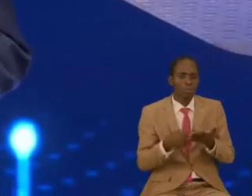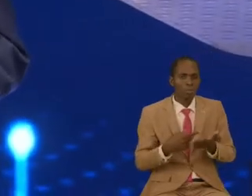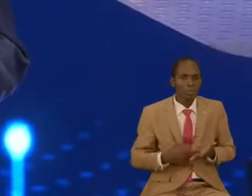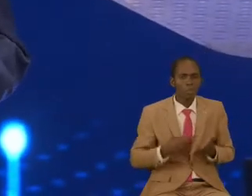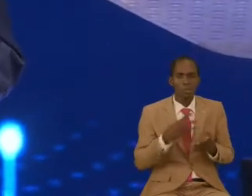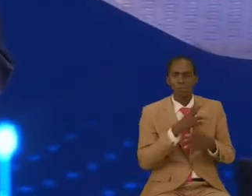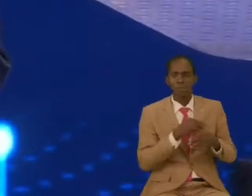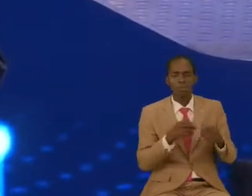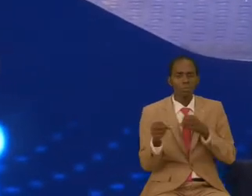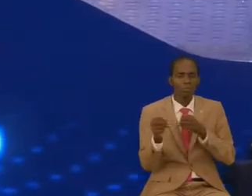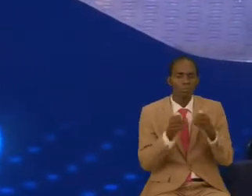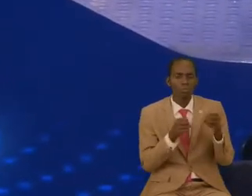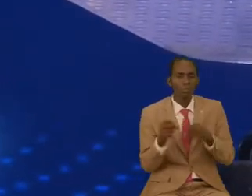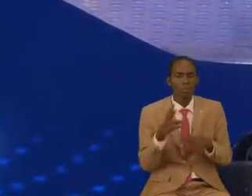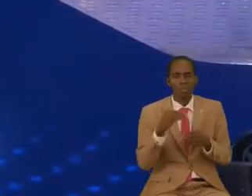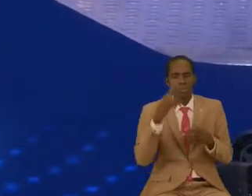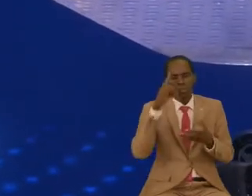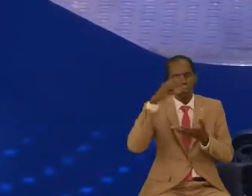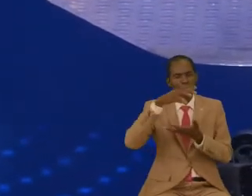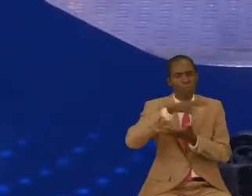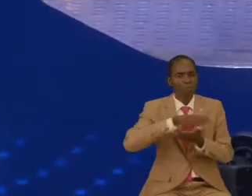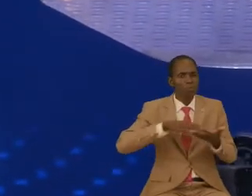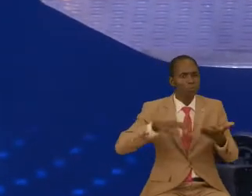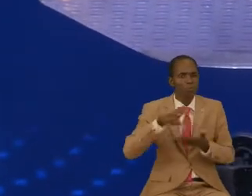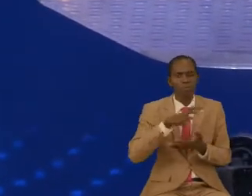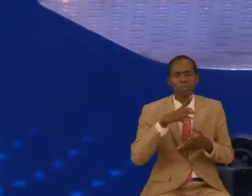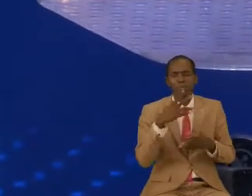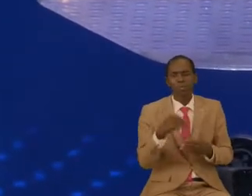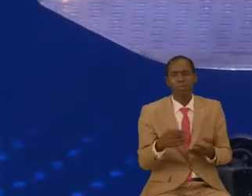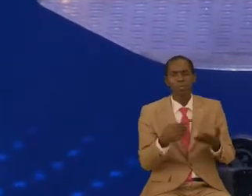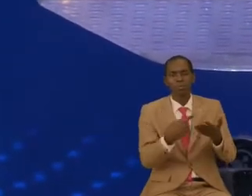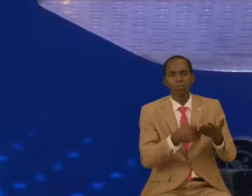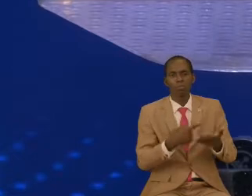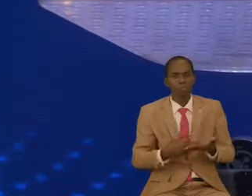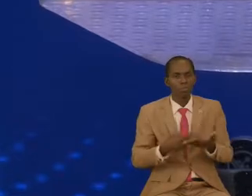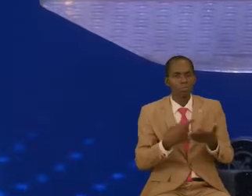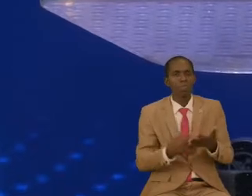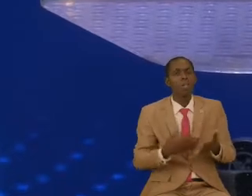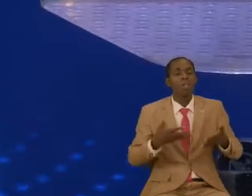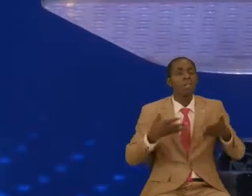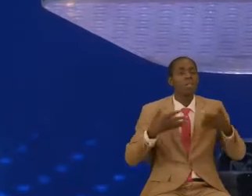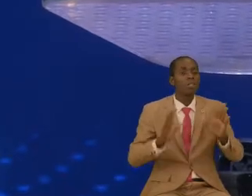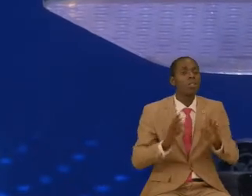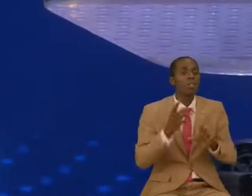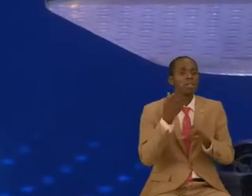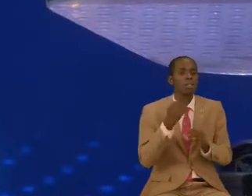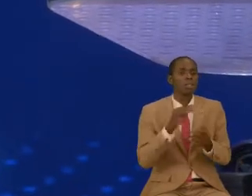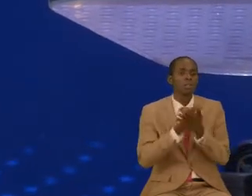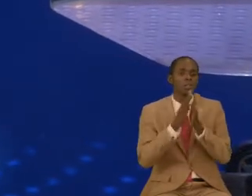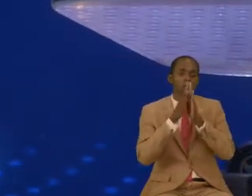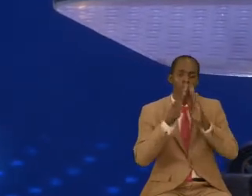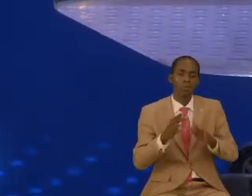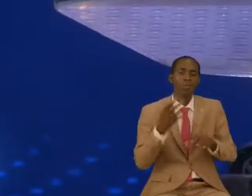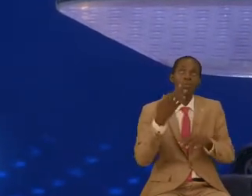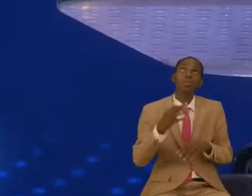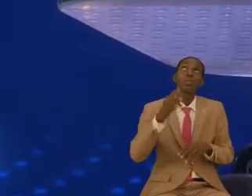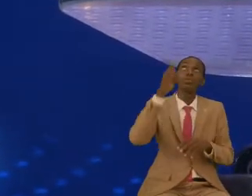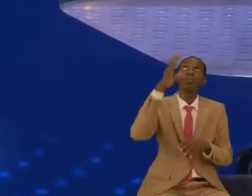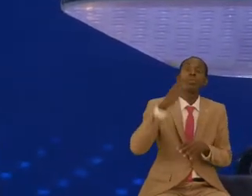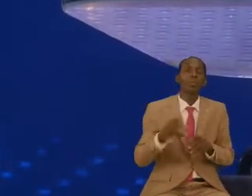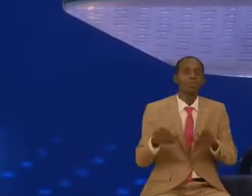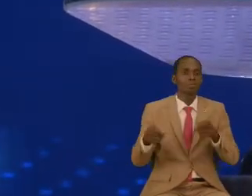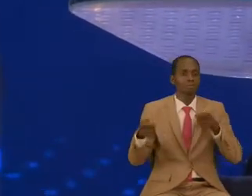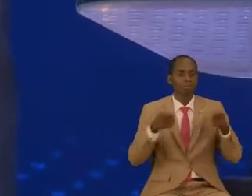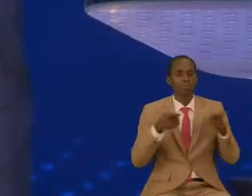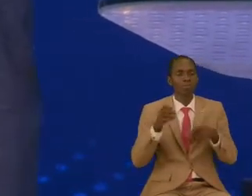no confusion, and no discord. Let the peace of God rule in your